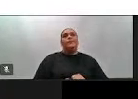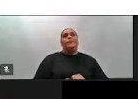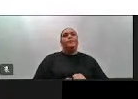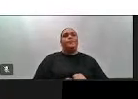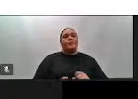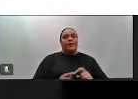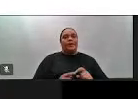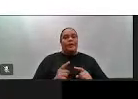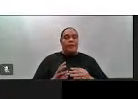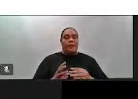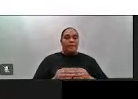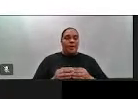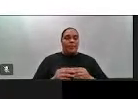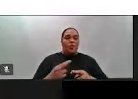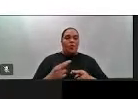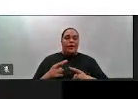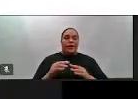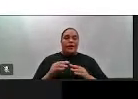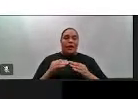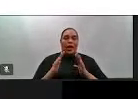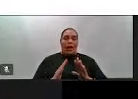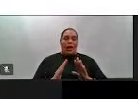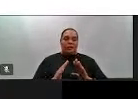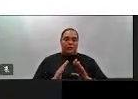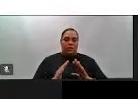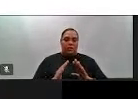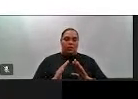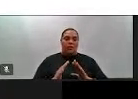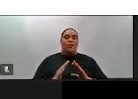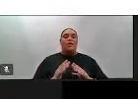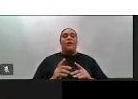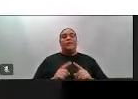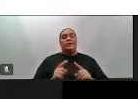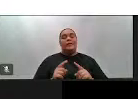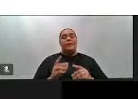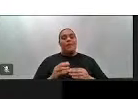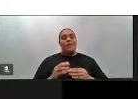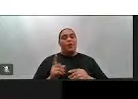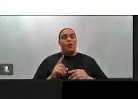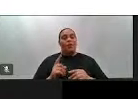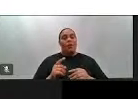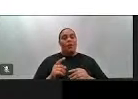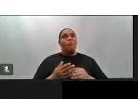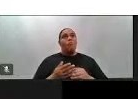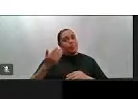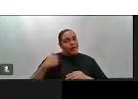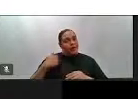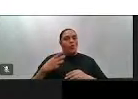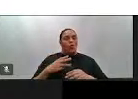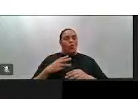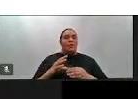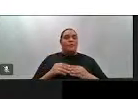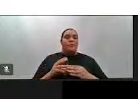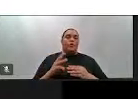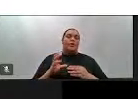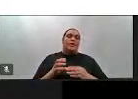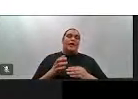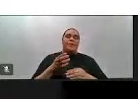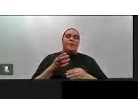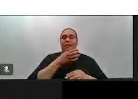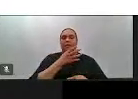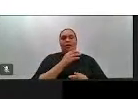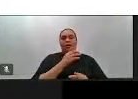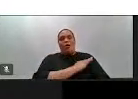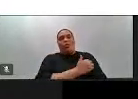and is a member of the Rental Housing Tribunal and was previously a member of the Western Cape Liquor Authority.